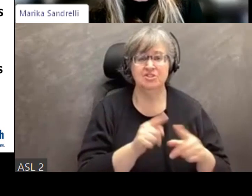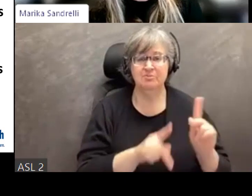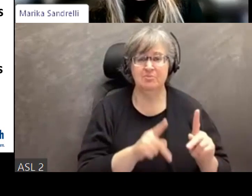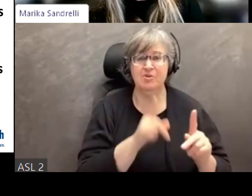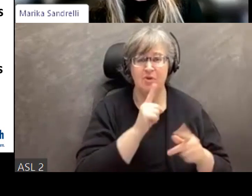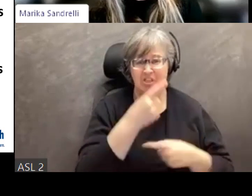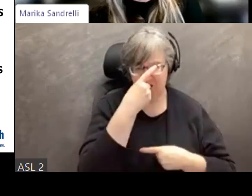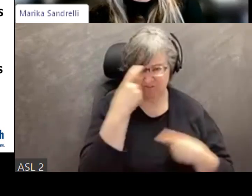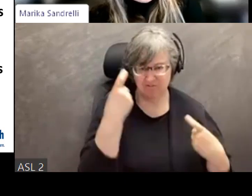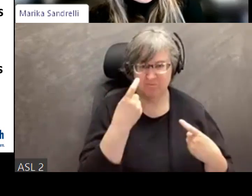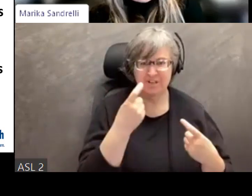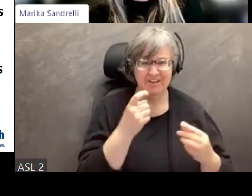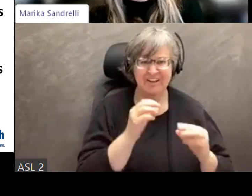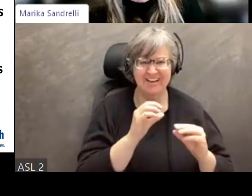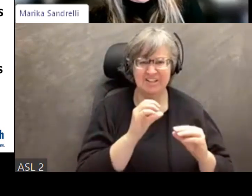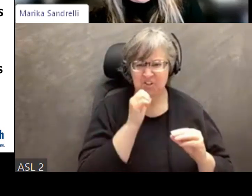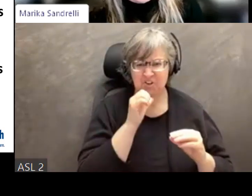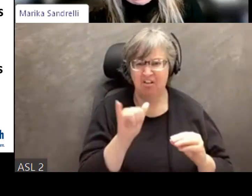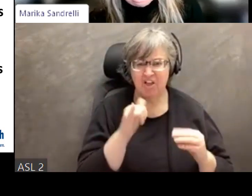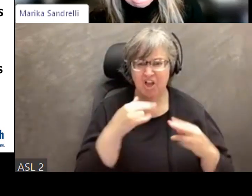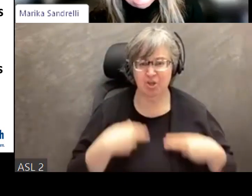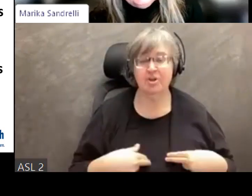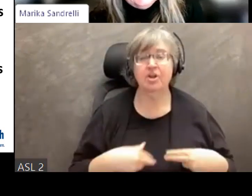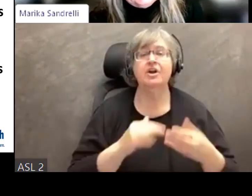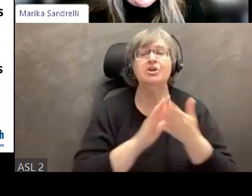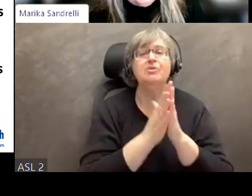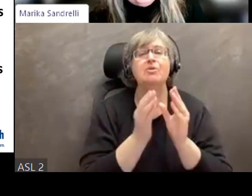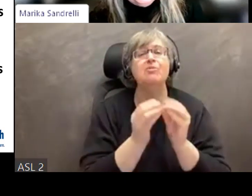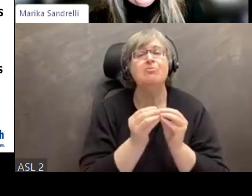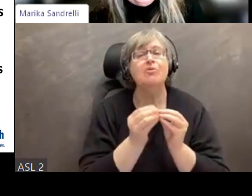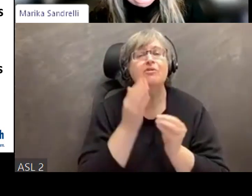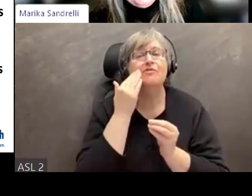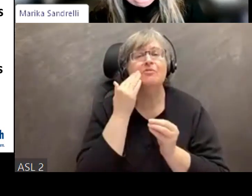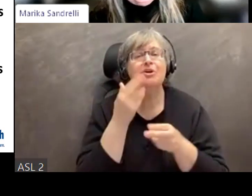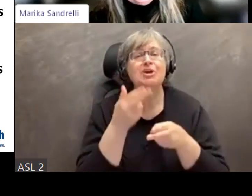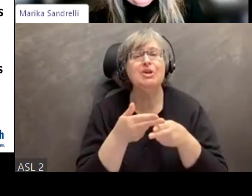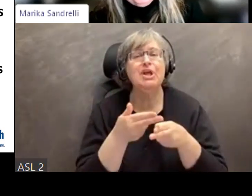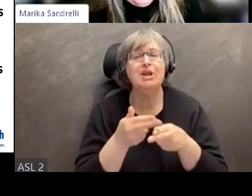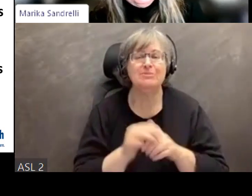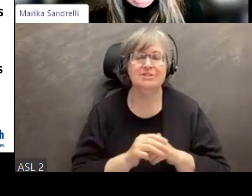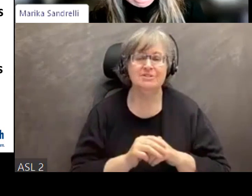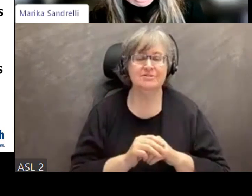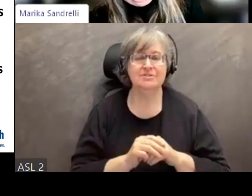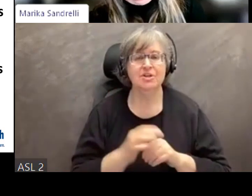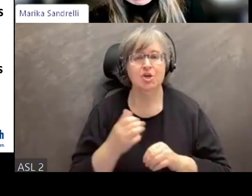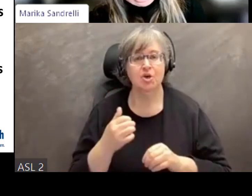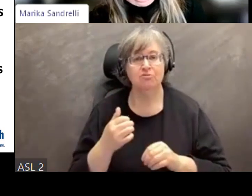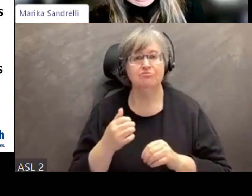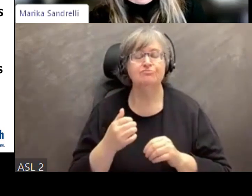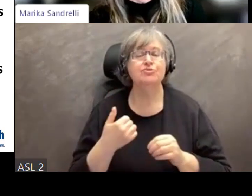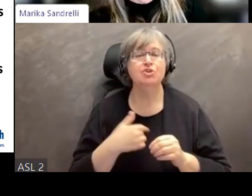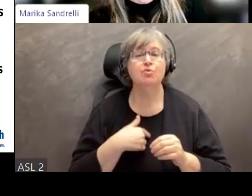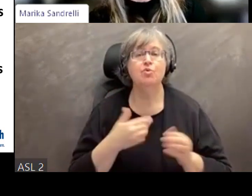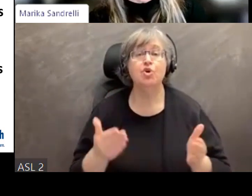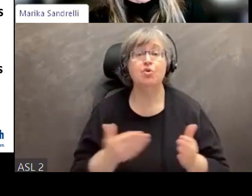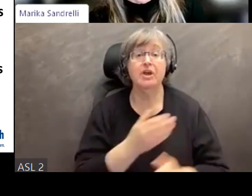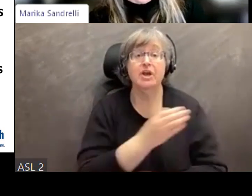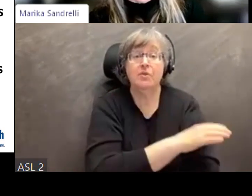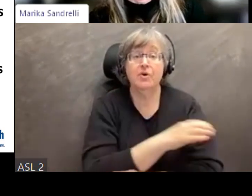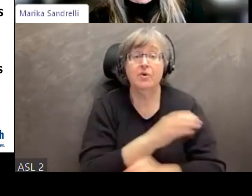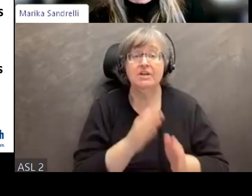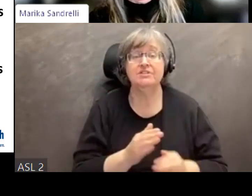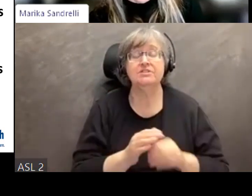that have been highly traumatizing and dehumanizing, to more familiar names. We've encouraged